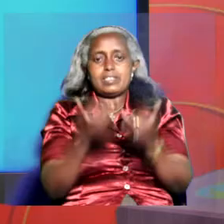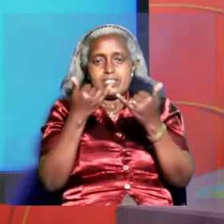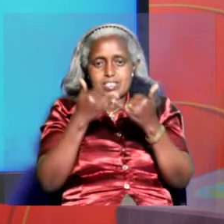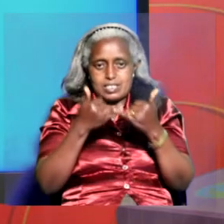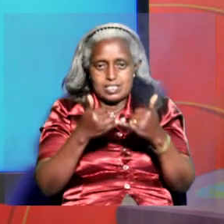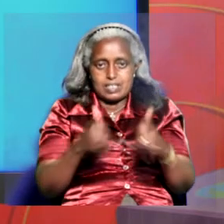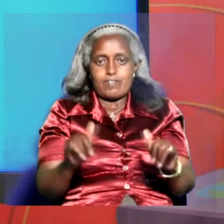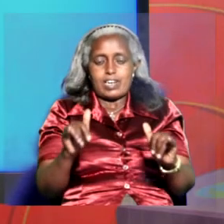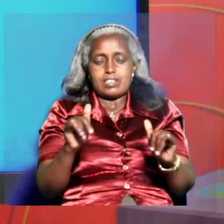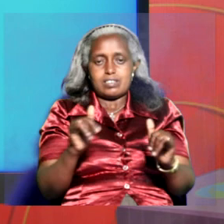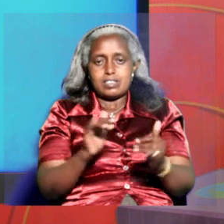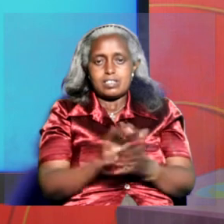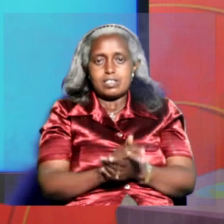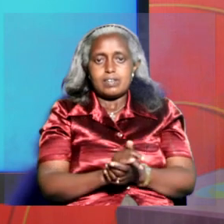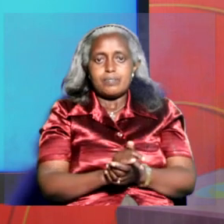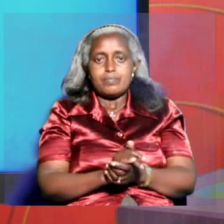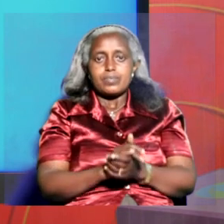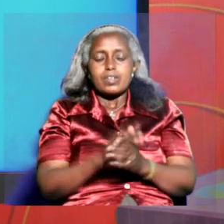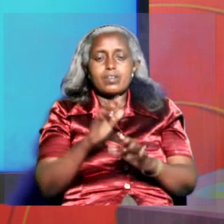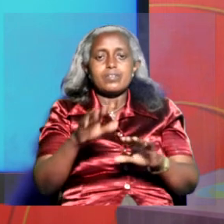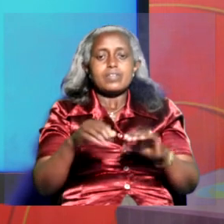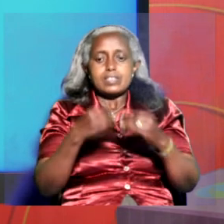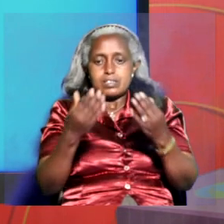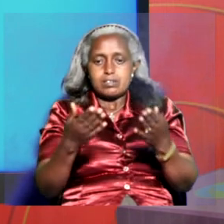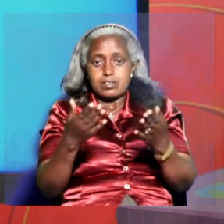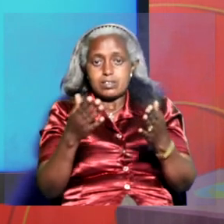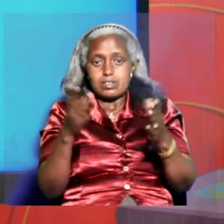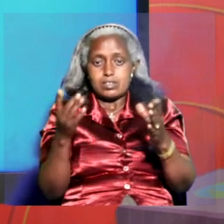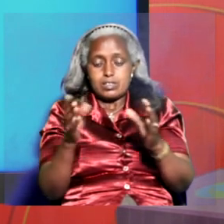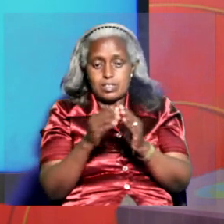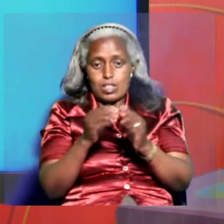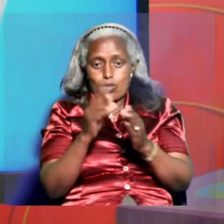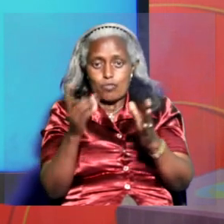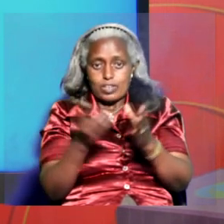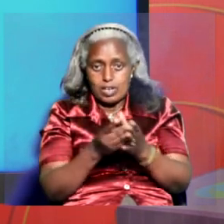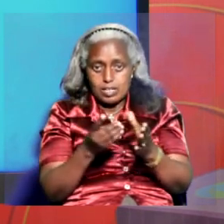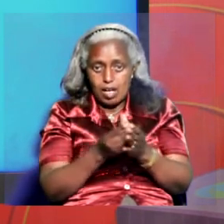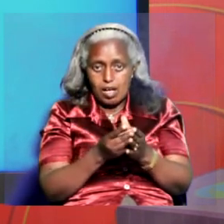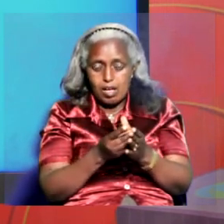divides, if we have certain set of data,